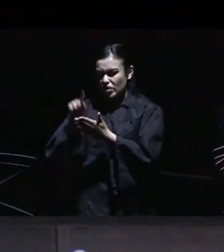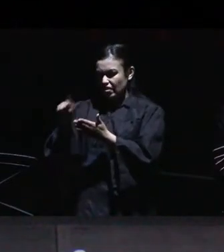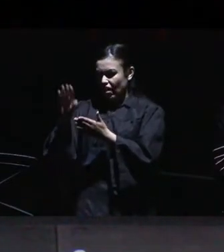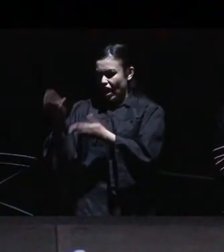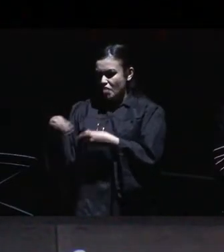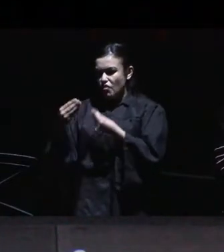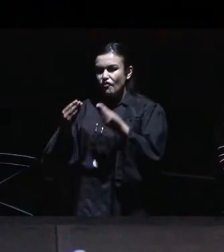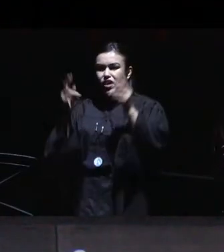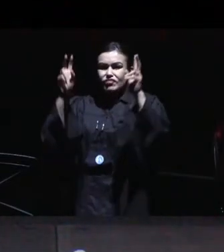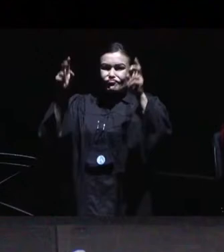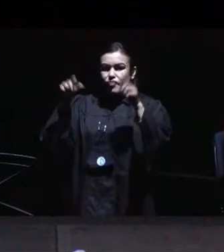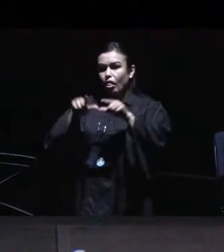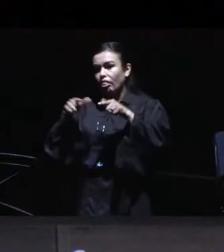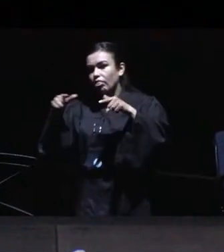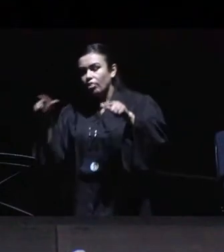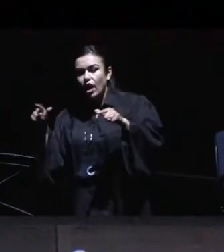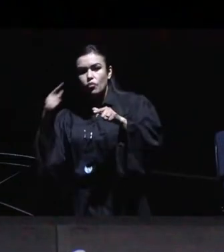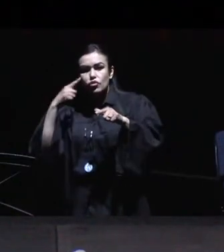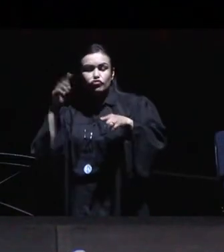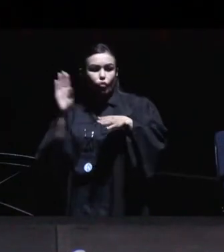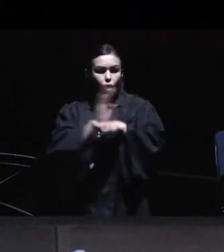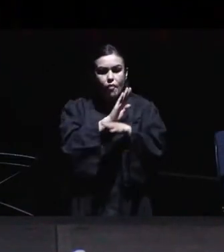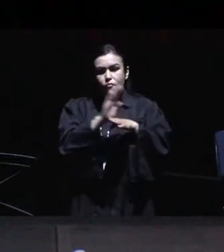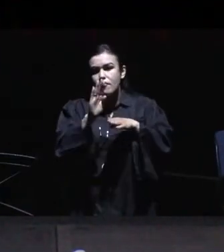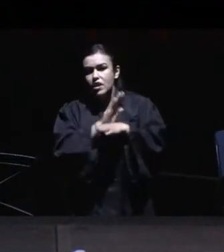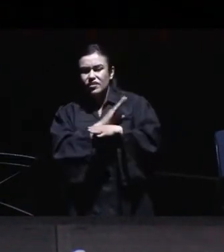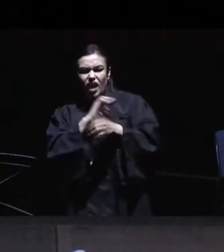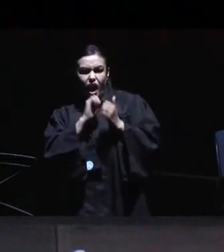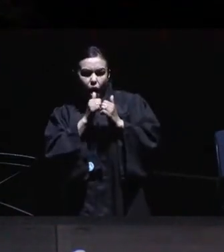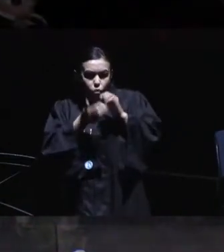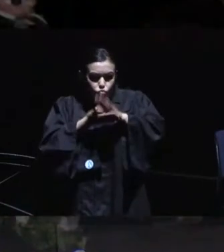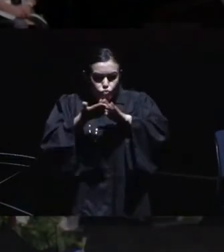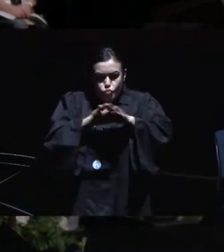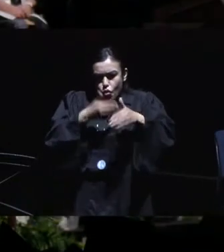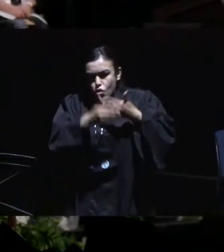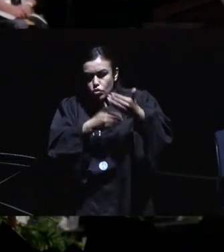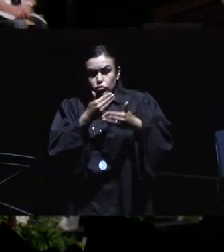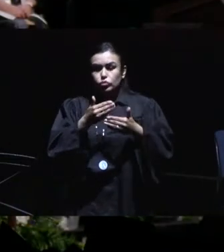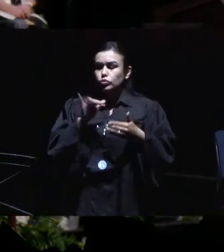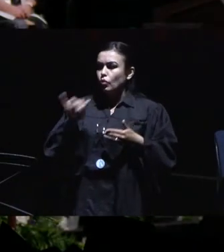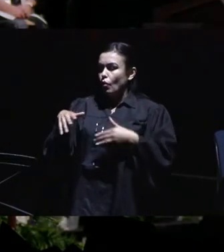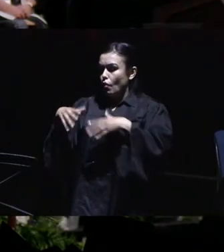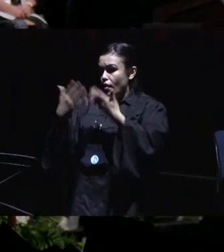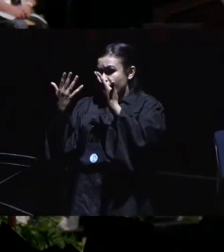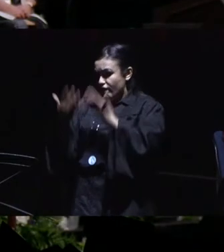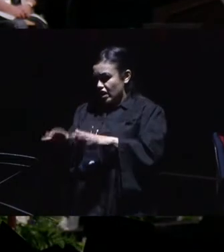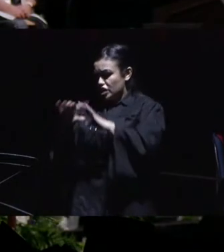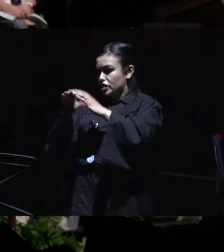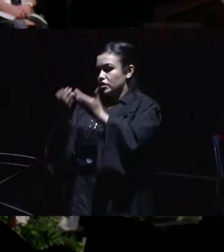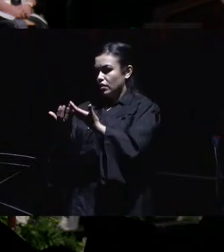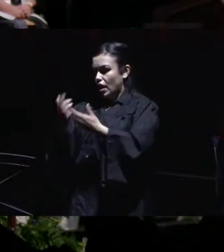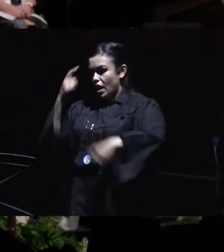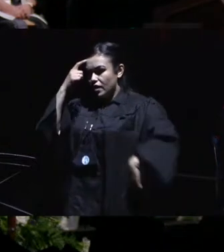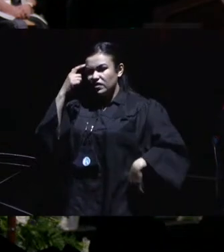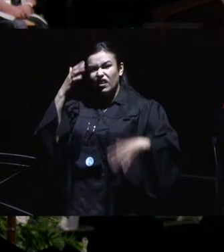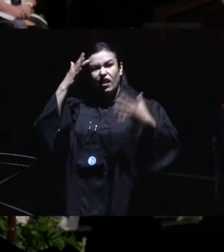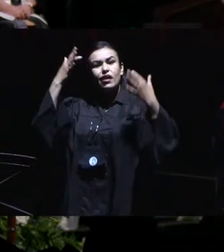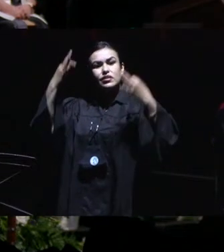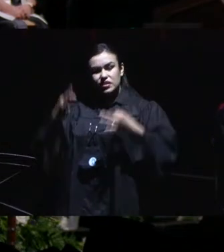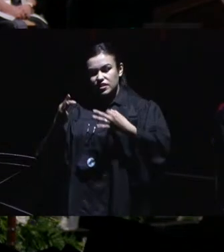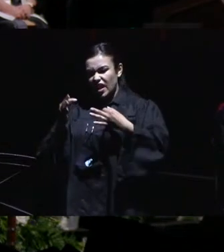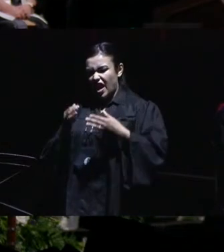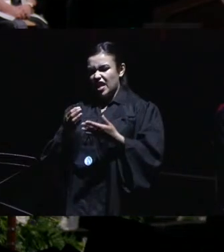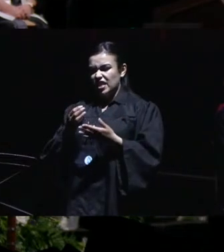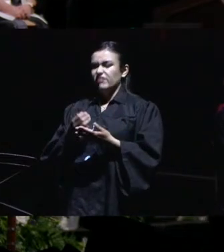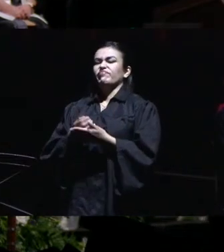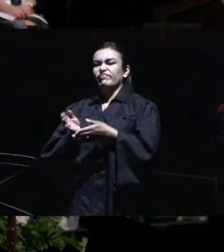of how businesses work and operate. As soon as I finished that class, I went and changed my major to economics